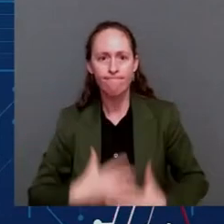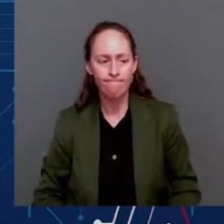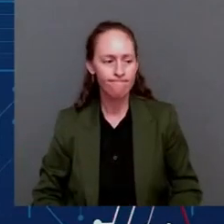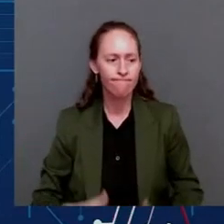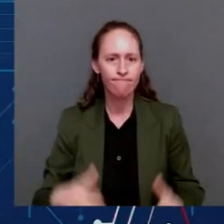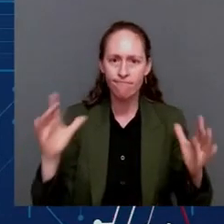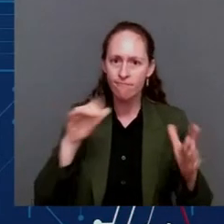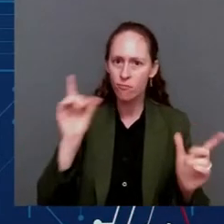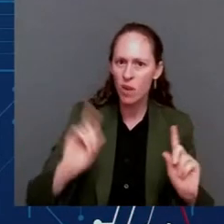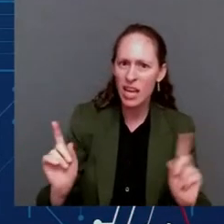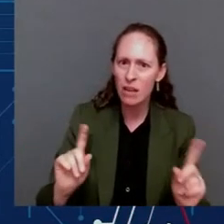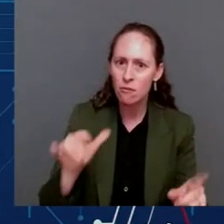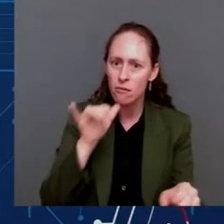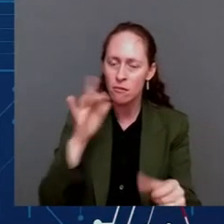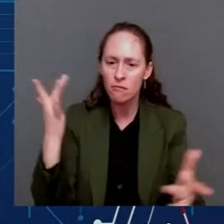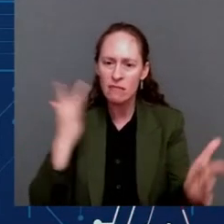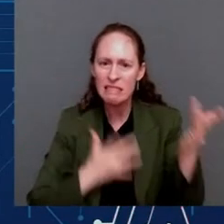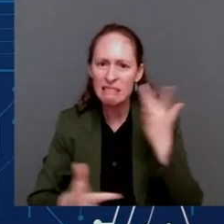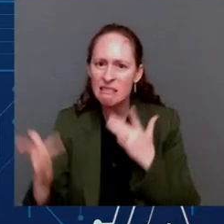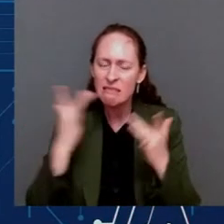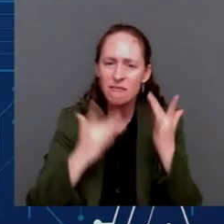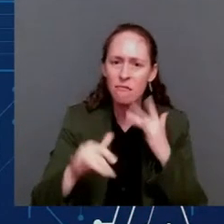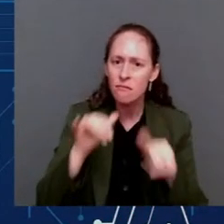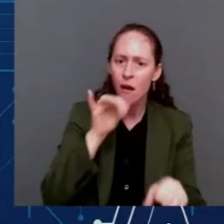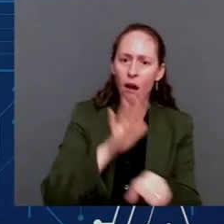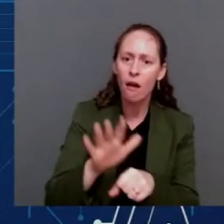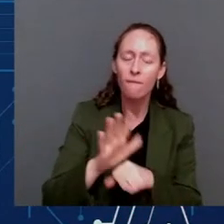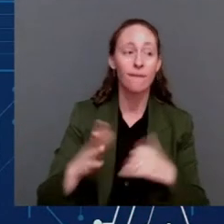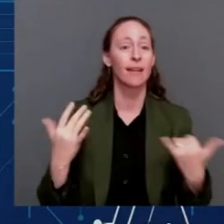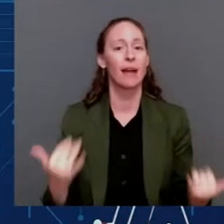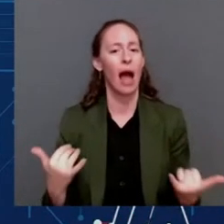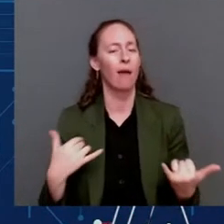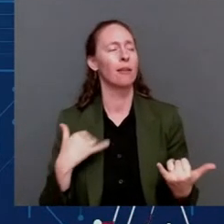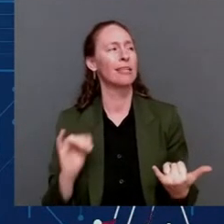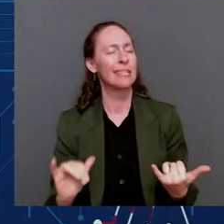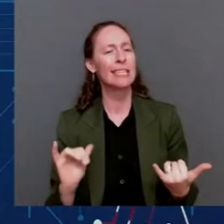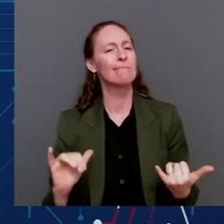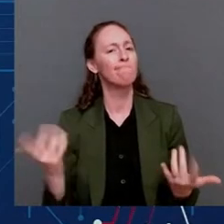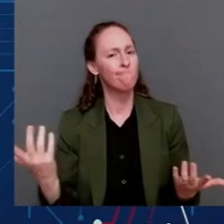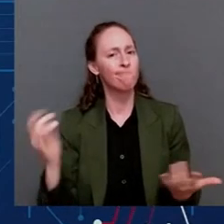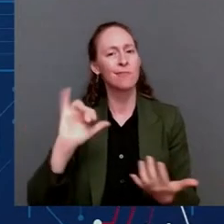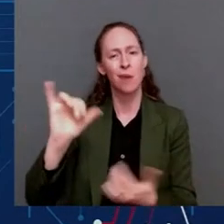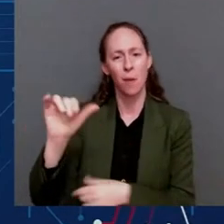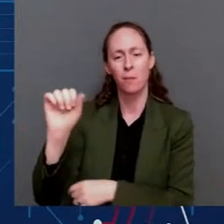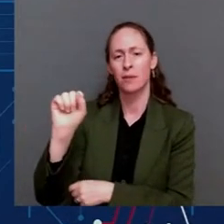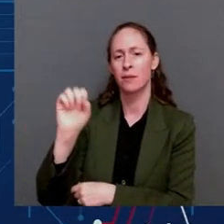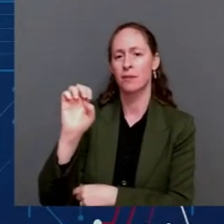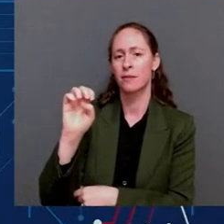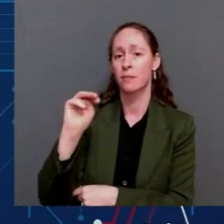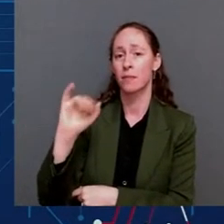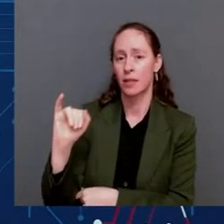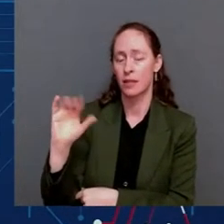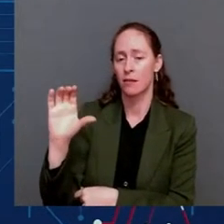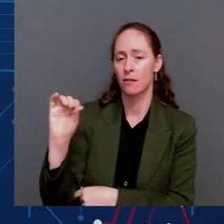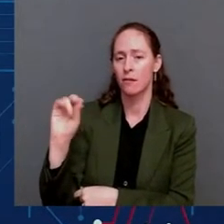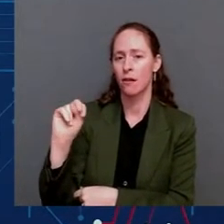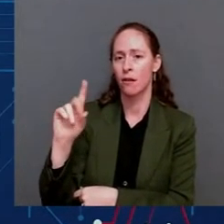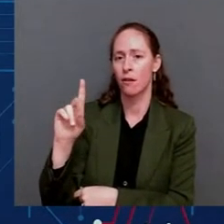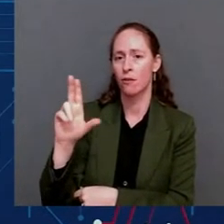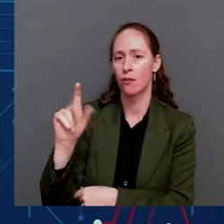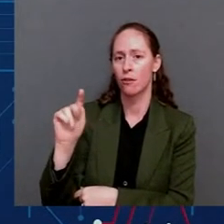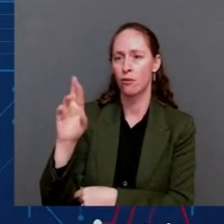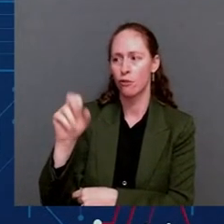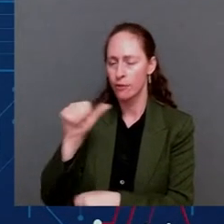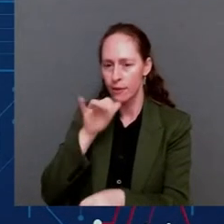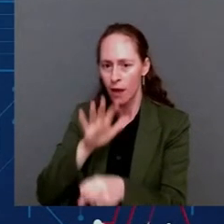critical components, because we're overly dependent on foreign manufacturers, whether that's South Korea or Taiwan or China. There is no question in